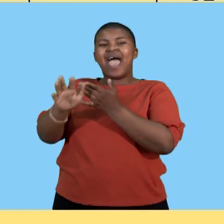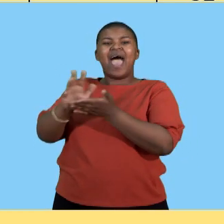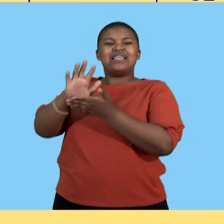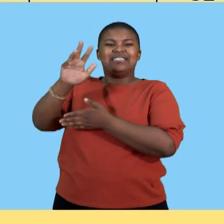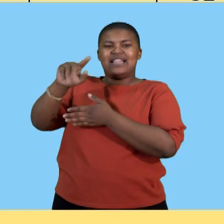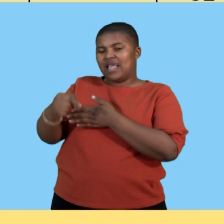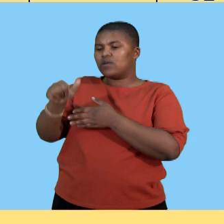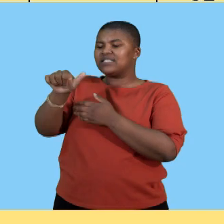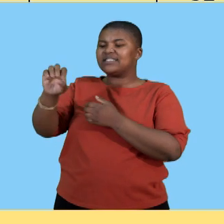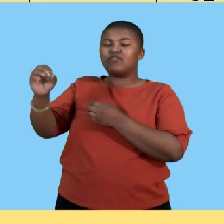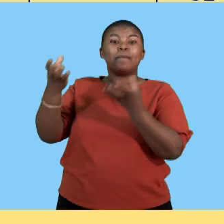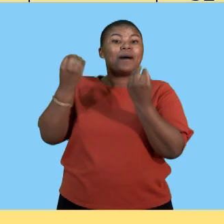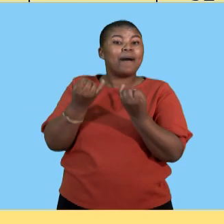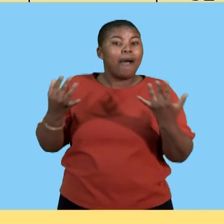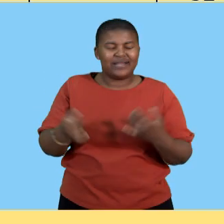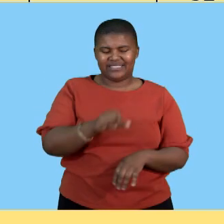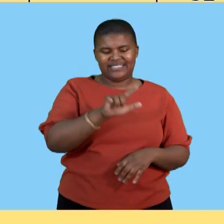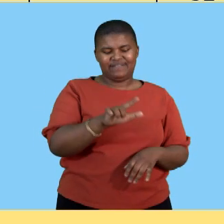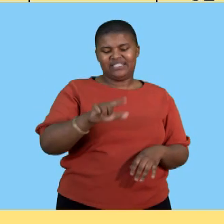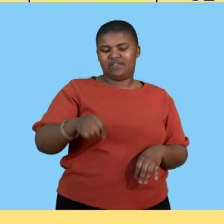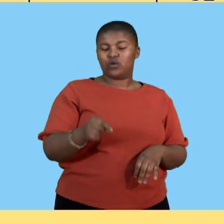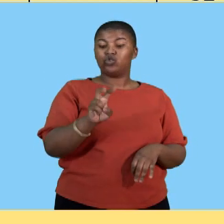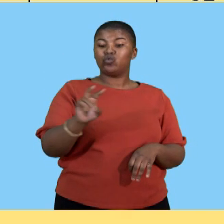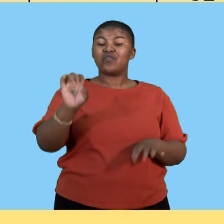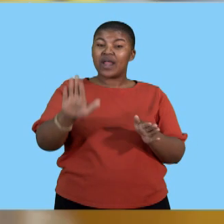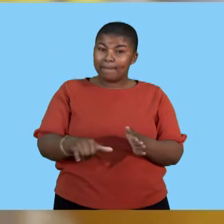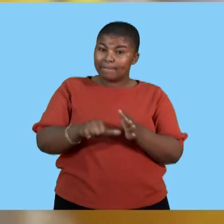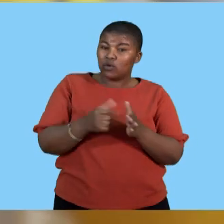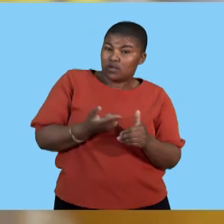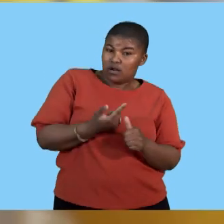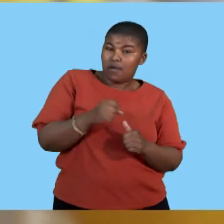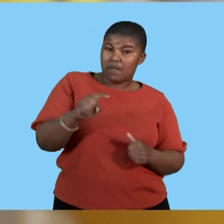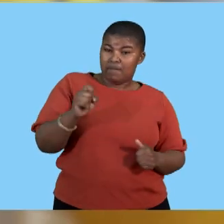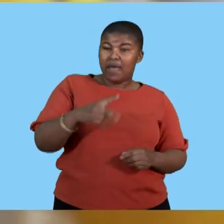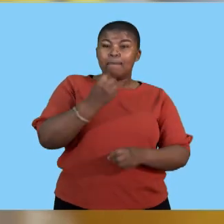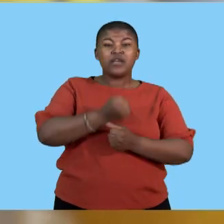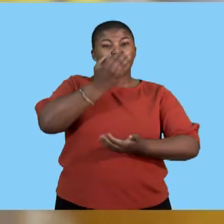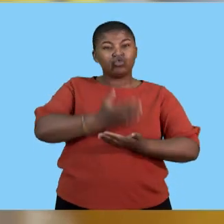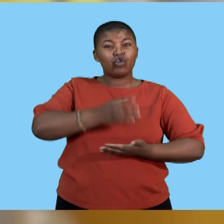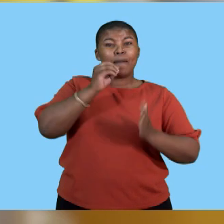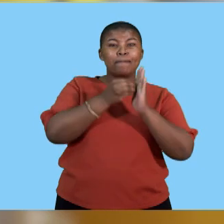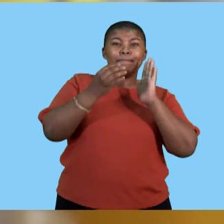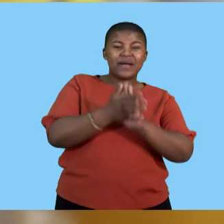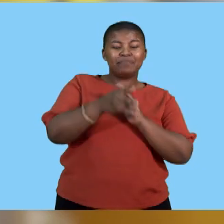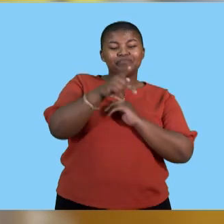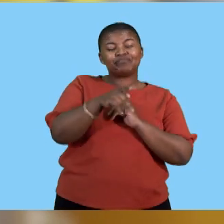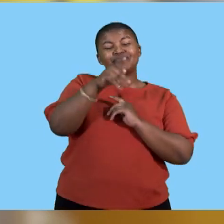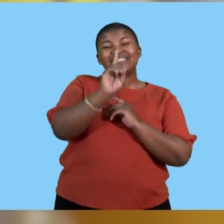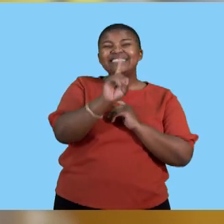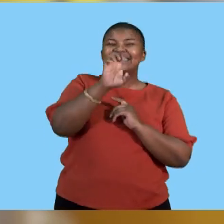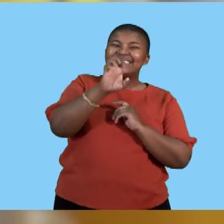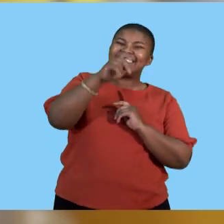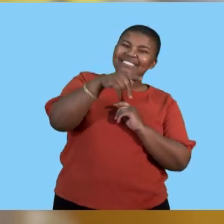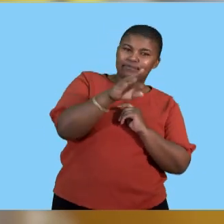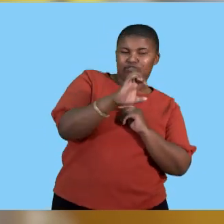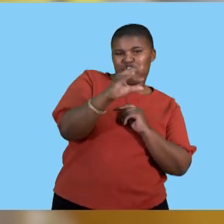77,200. It is important that when you calculate this amount, you put the depreciation amounts for